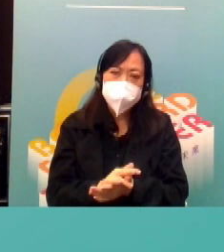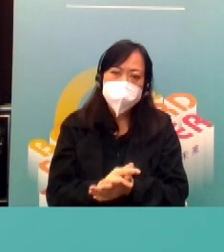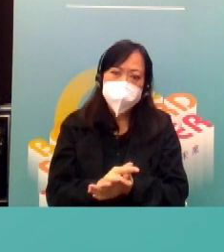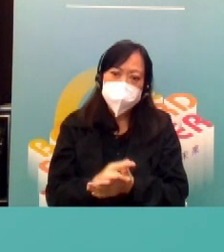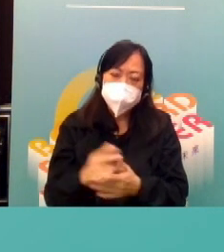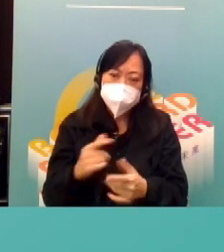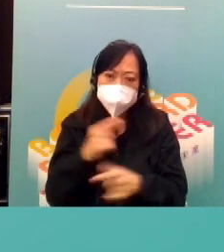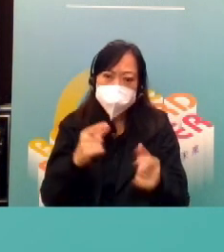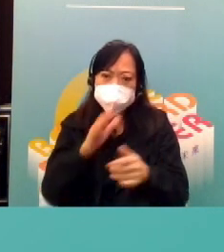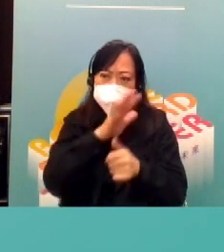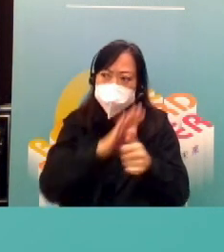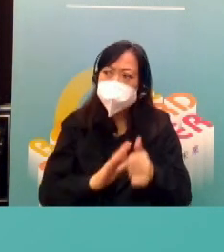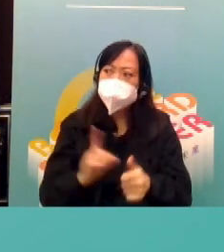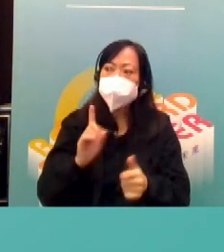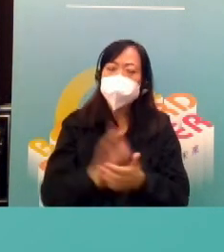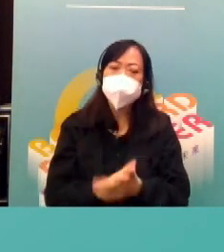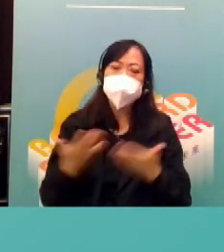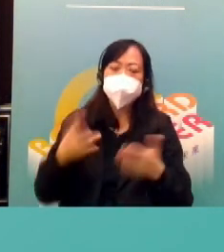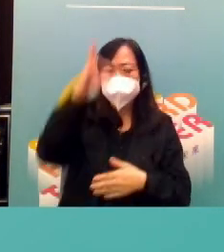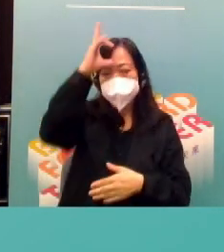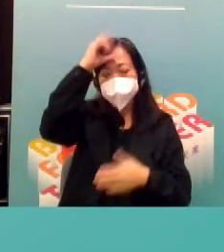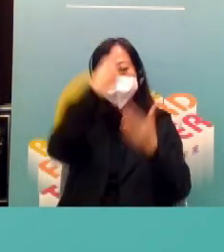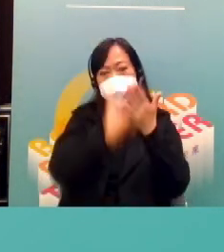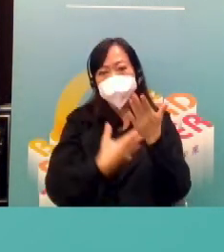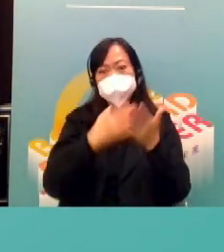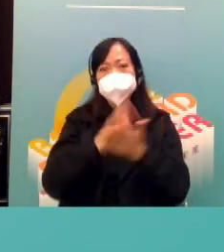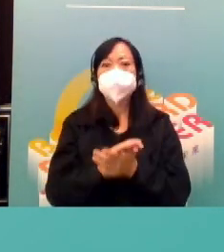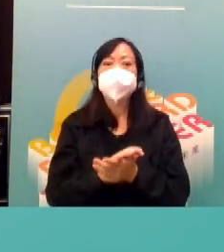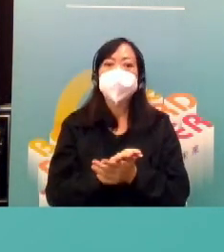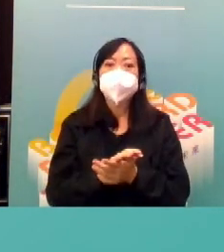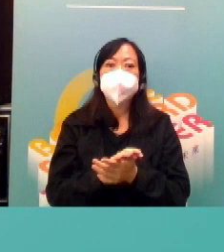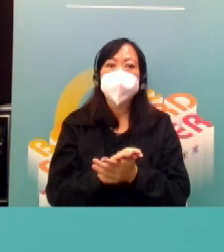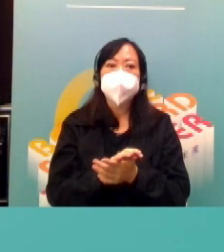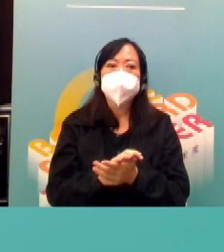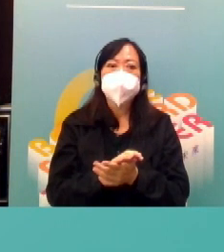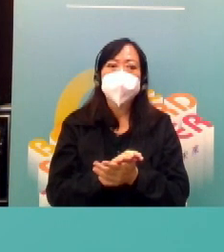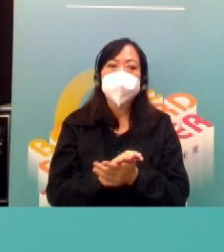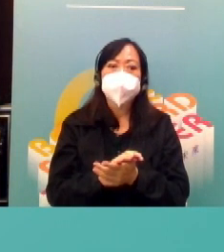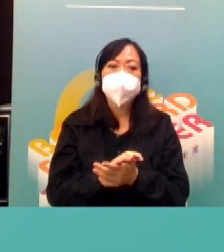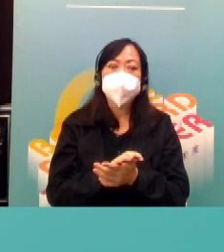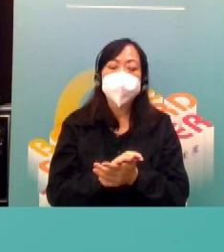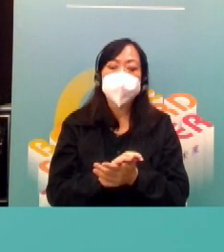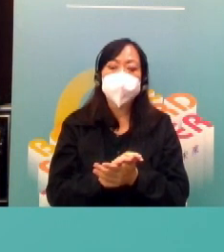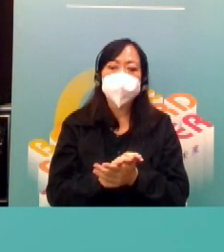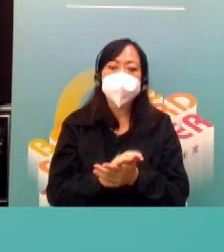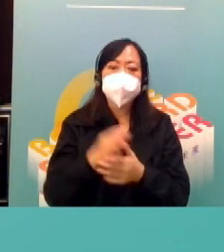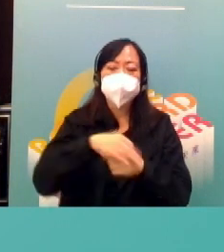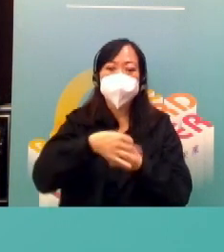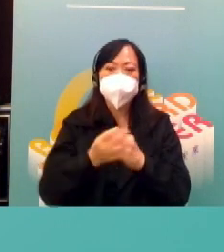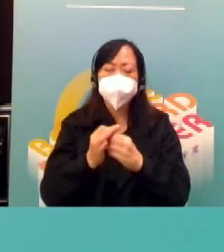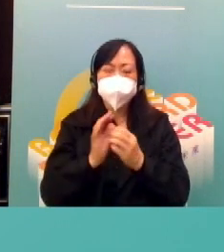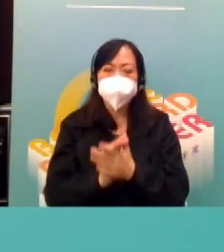in terms of government policy of what countries should do, depending on a level of development, context, and indeed culture as